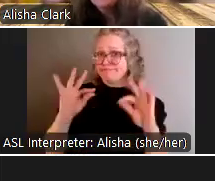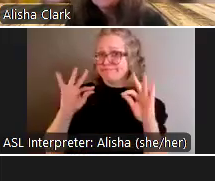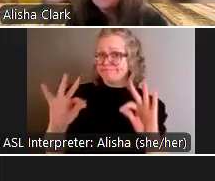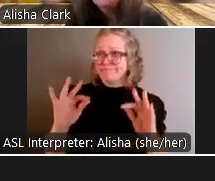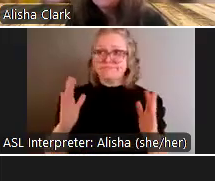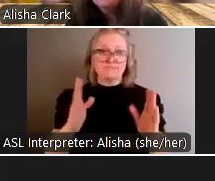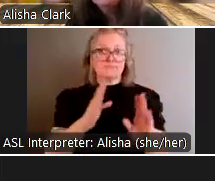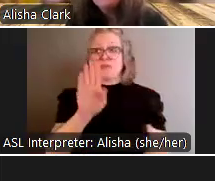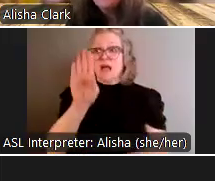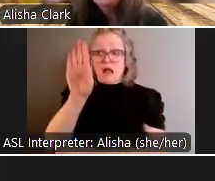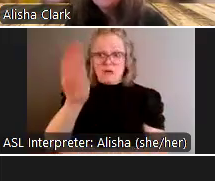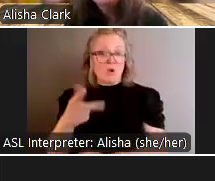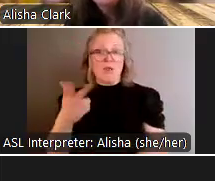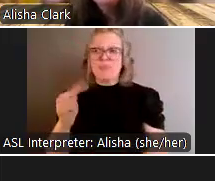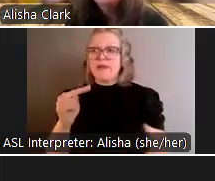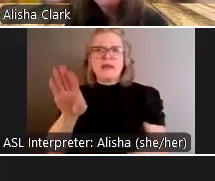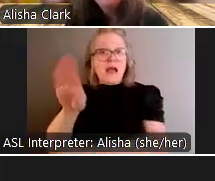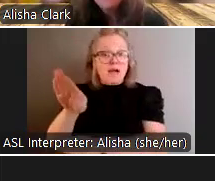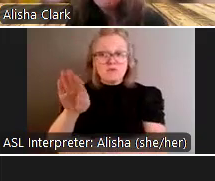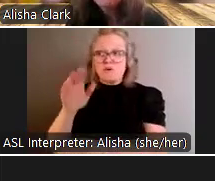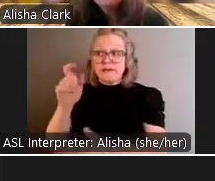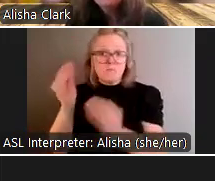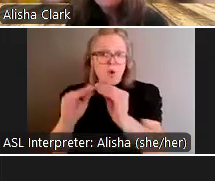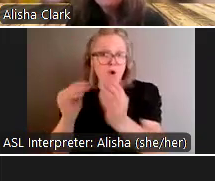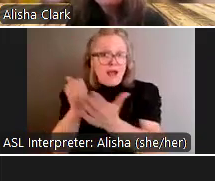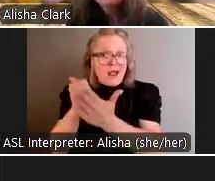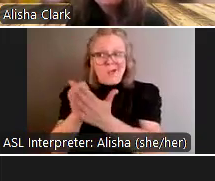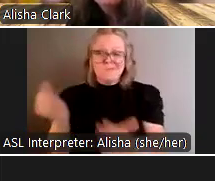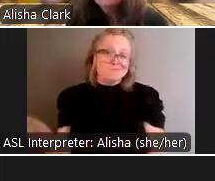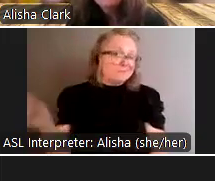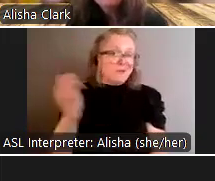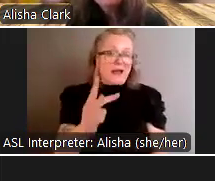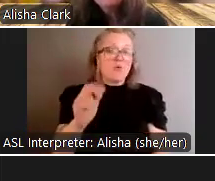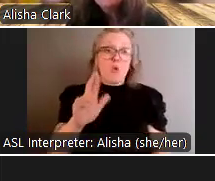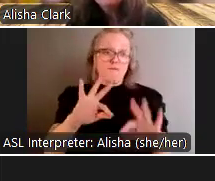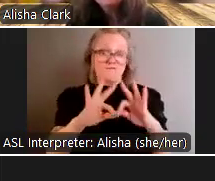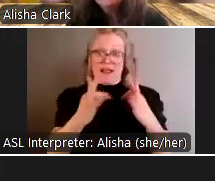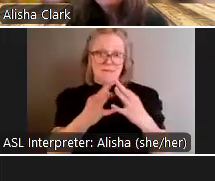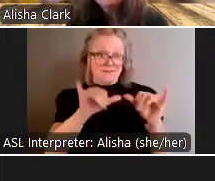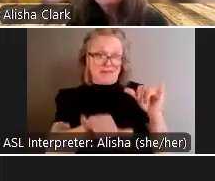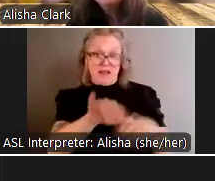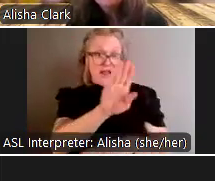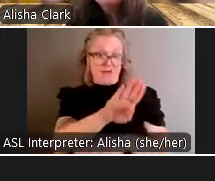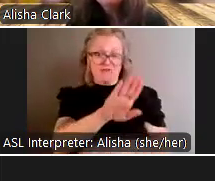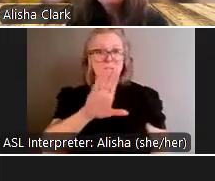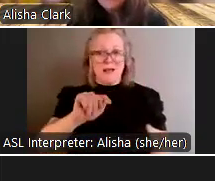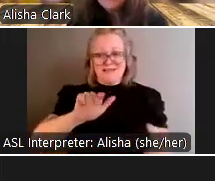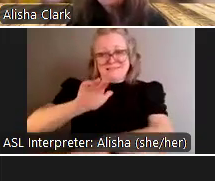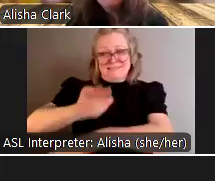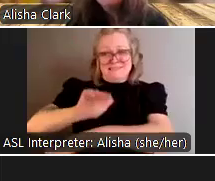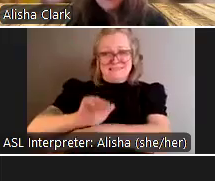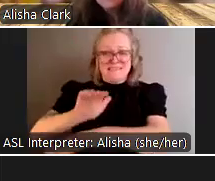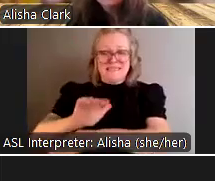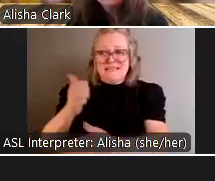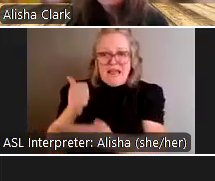back, if they need some help in the afternoon, or maybe they have family there in the afternoon, but need help, getting ready for bed and